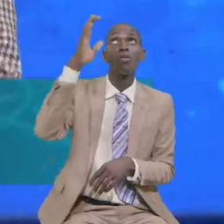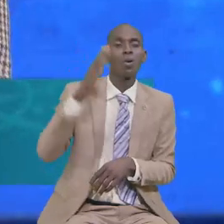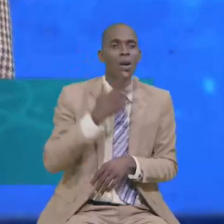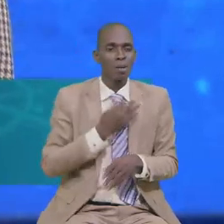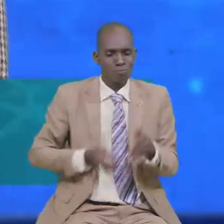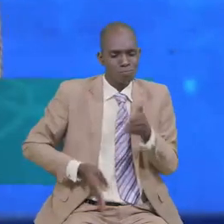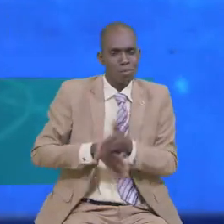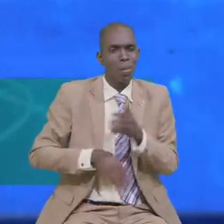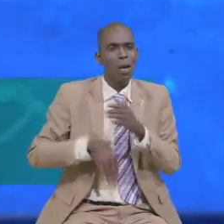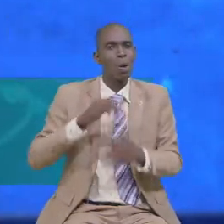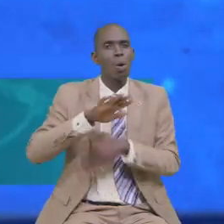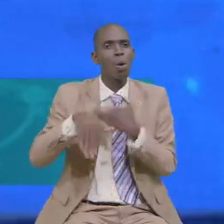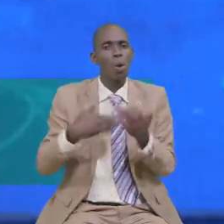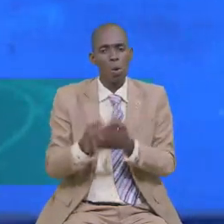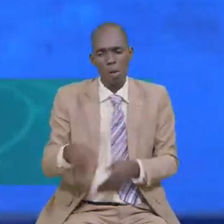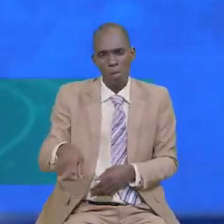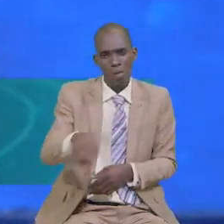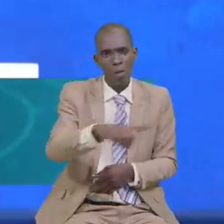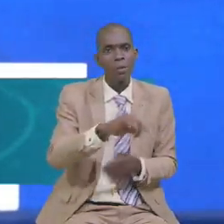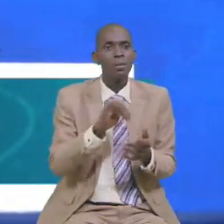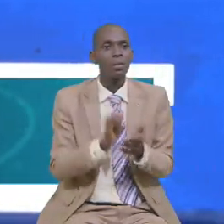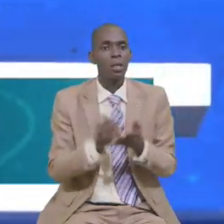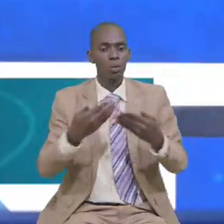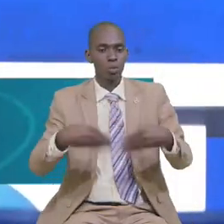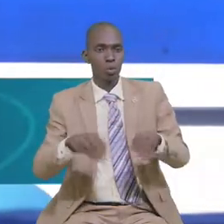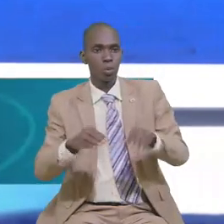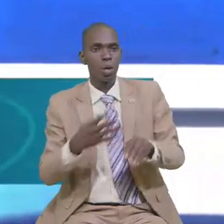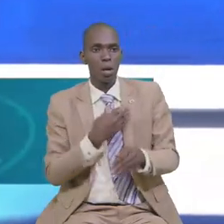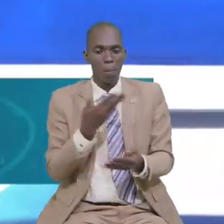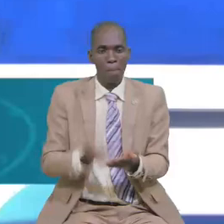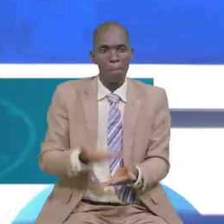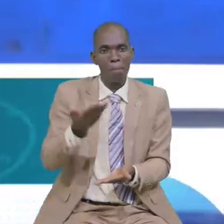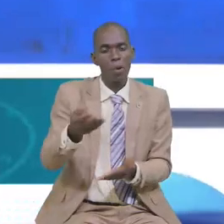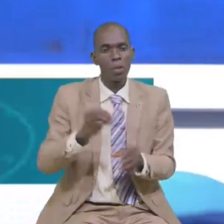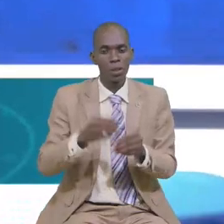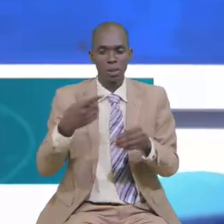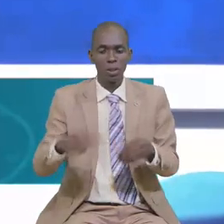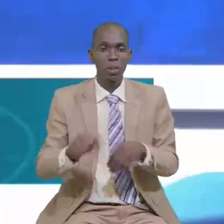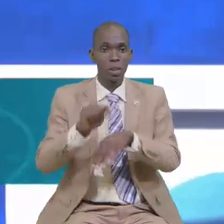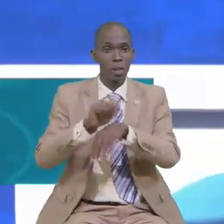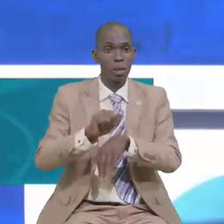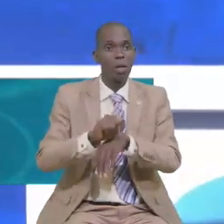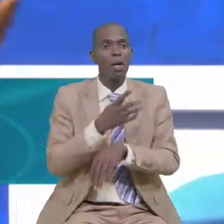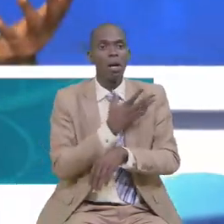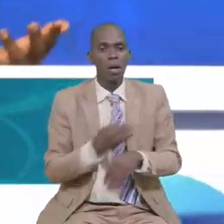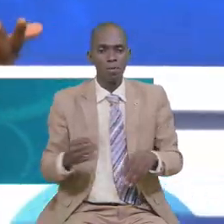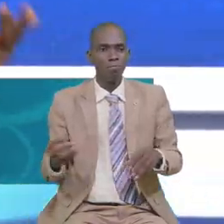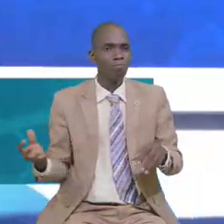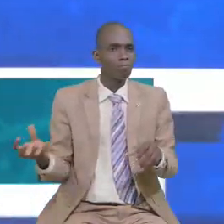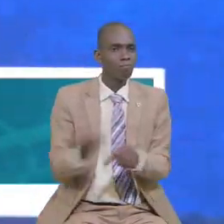all them that sold and bought in the temple, and he overthrew all